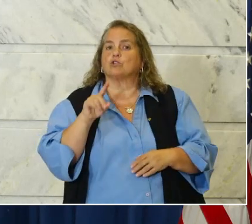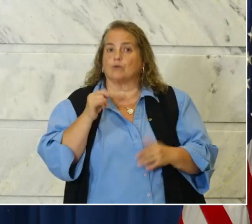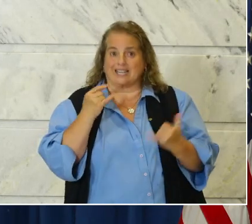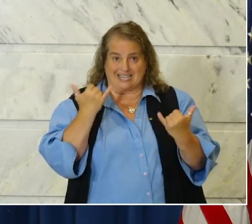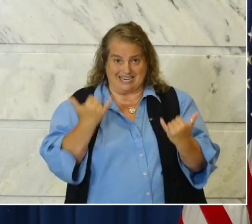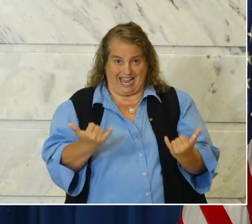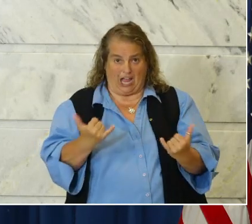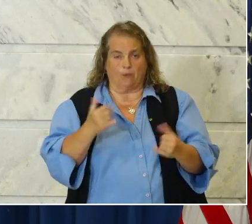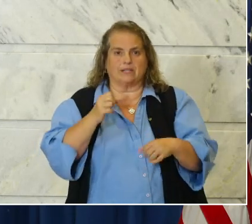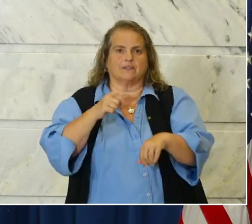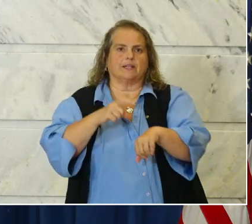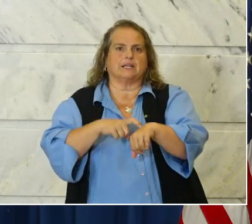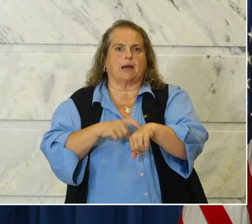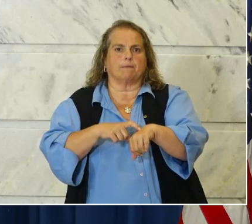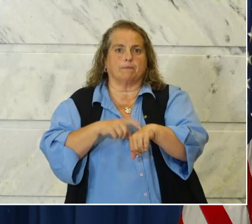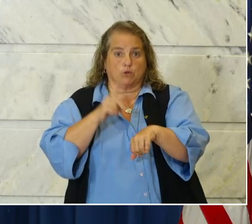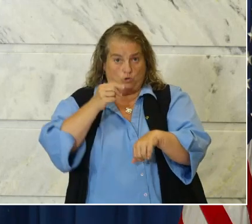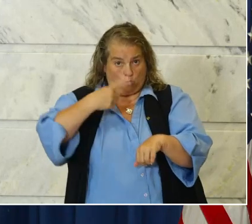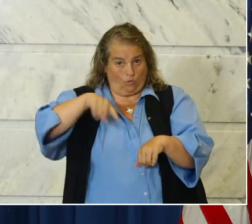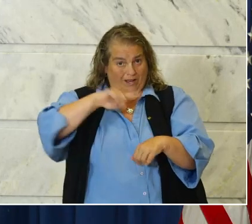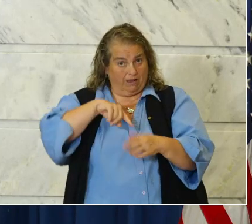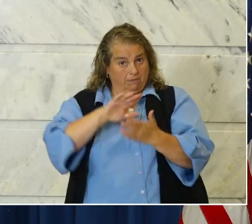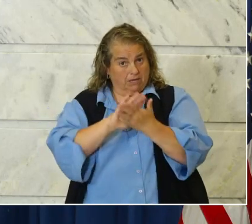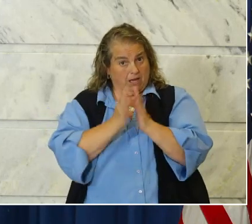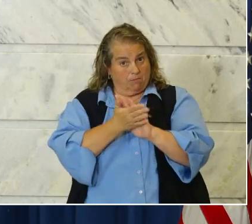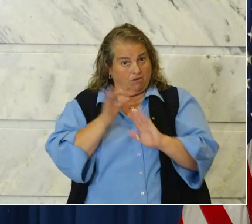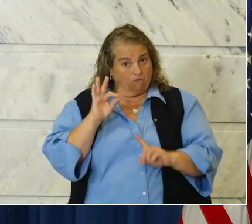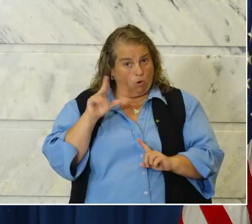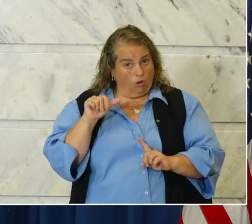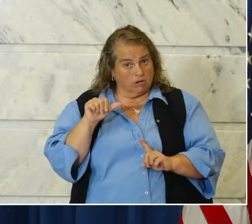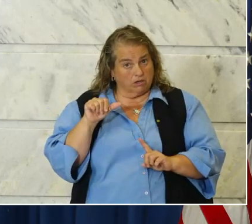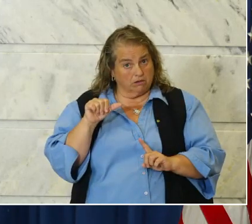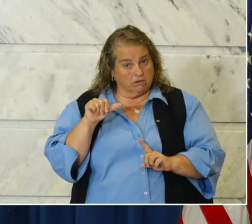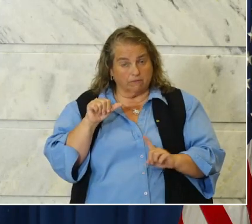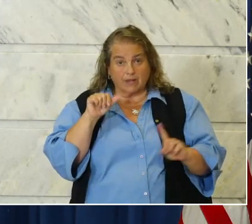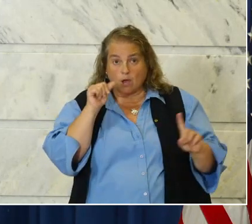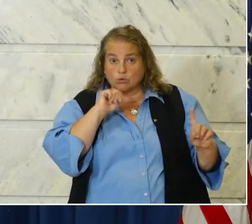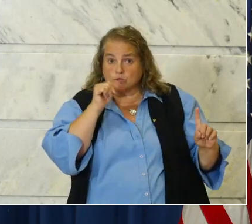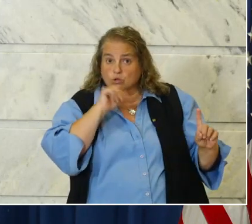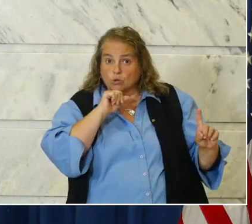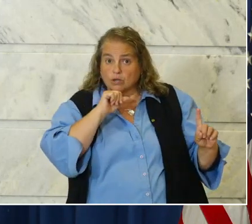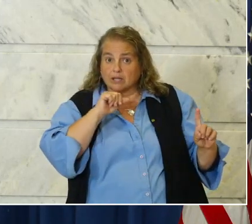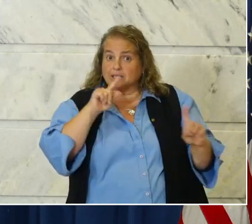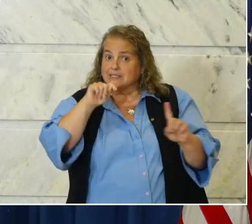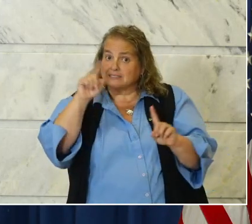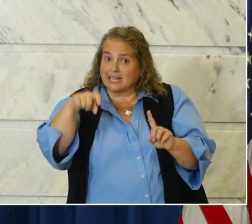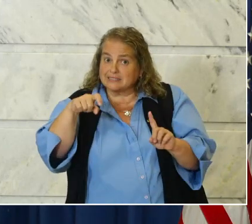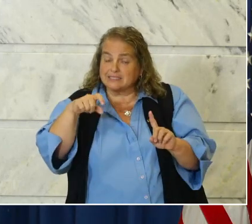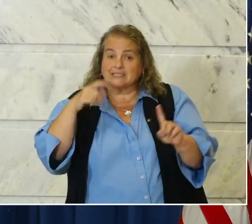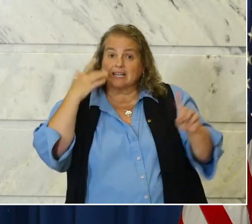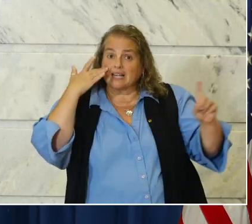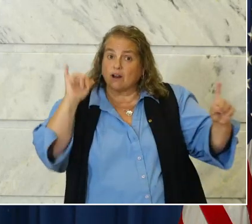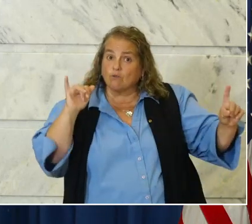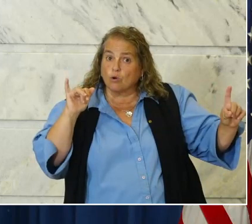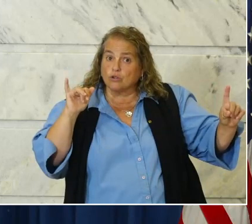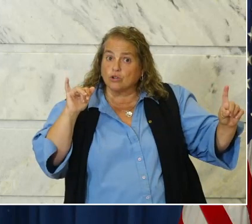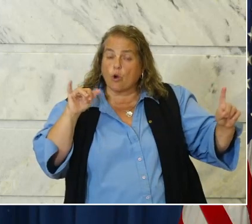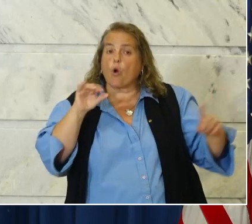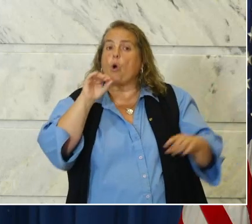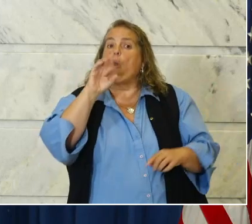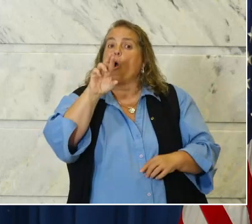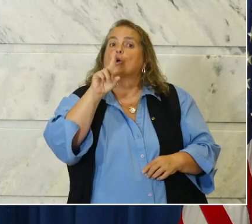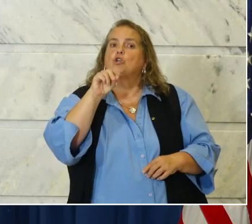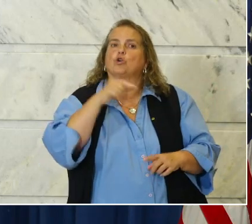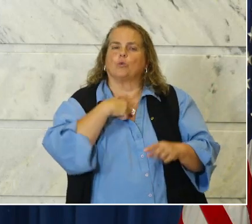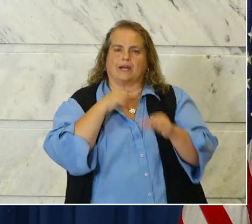time. Do we become Florida, Arizona, Texas, California, or do we continue